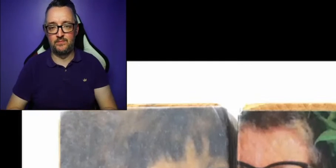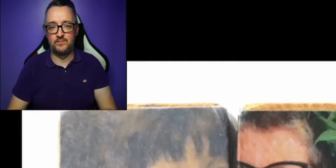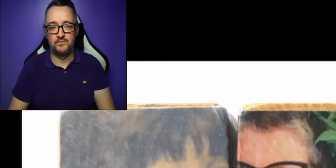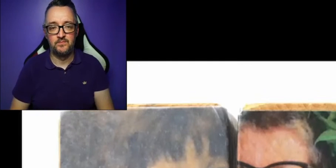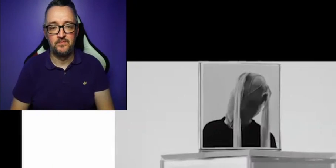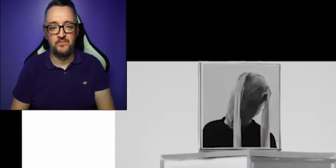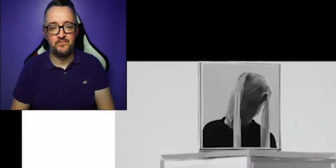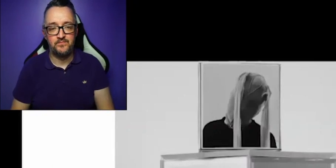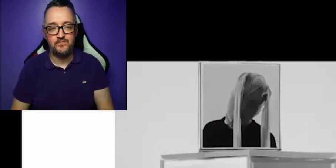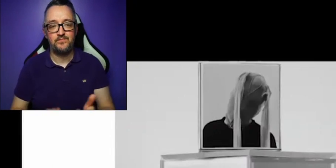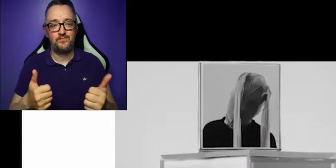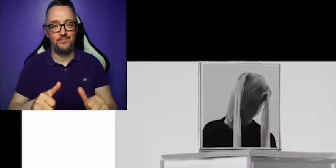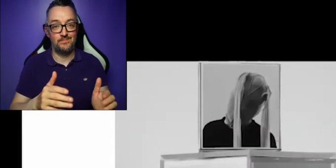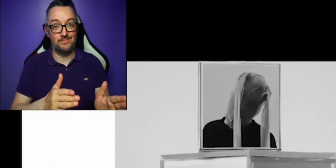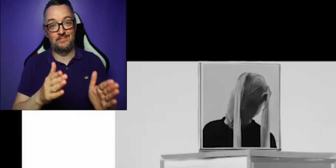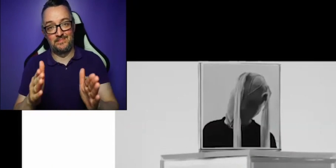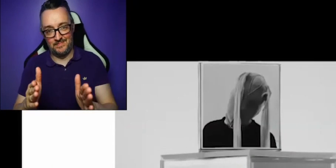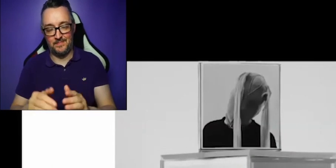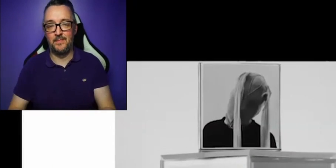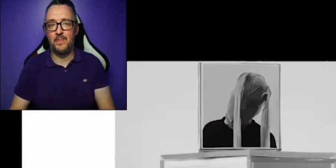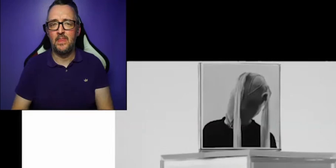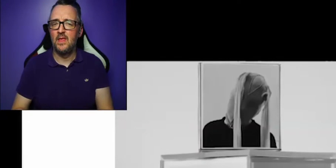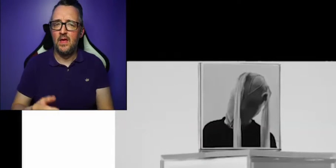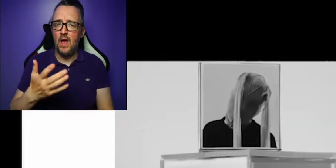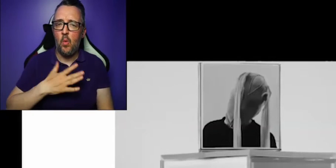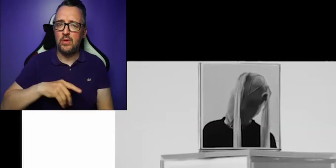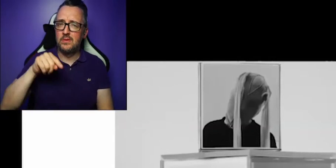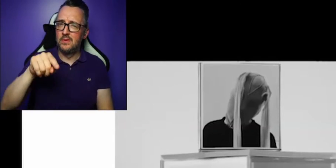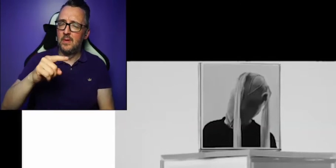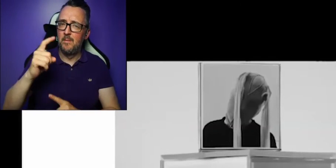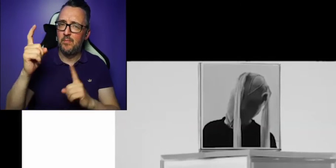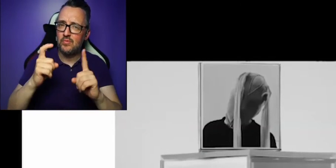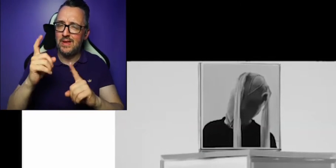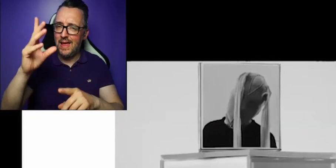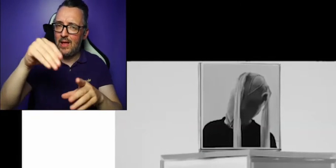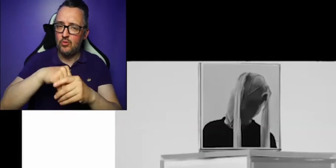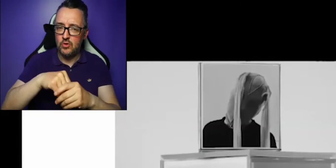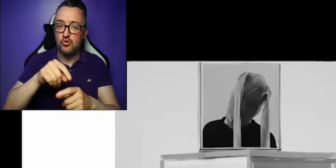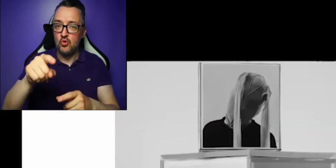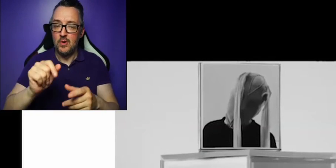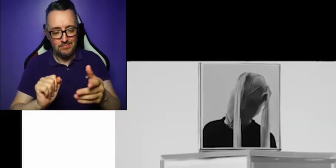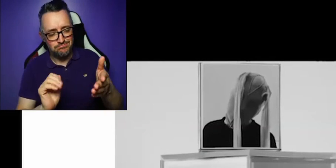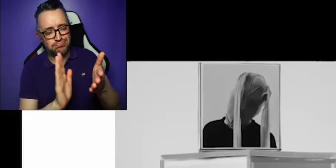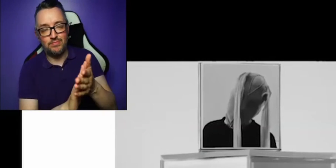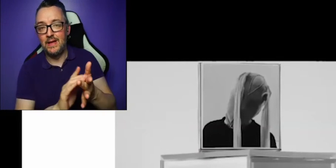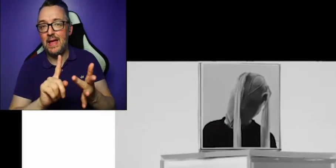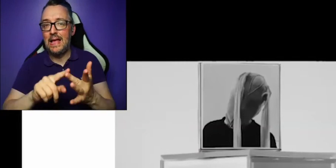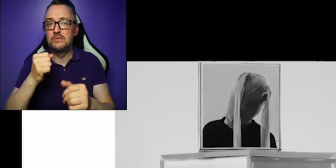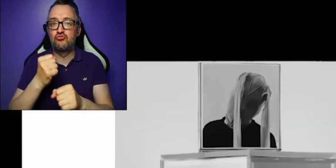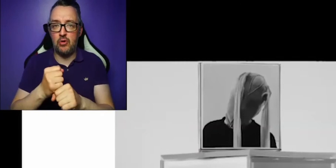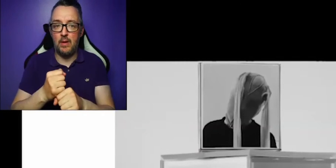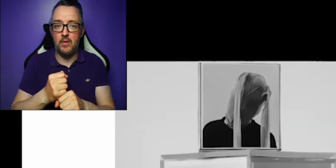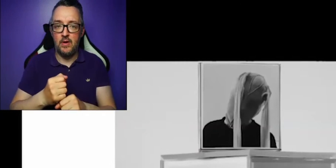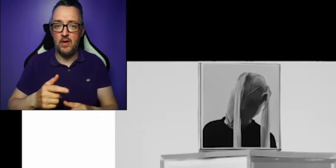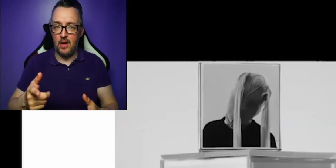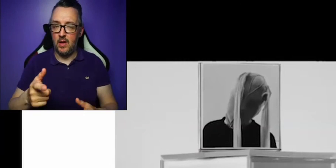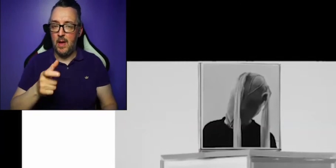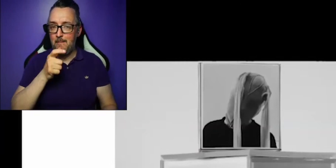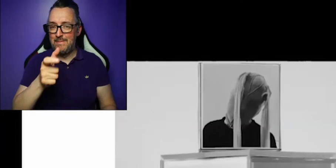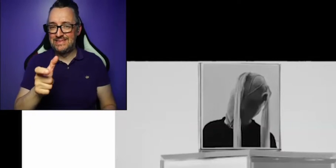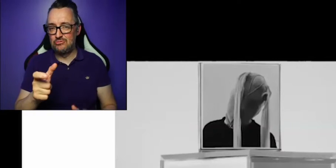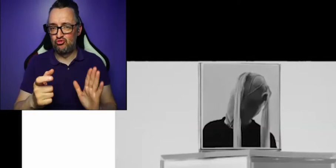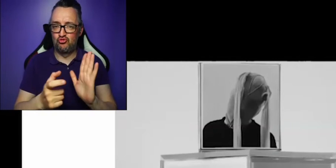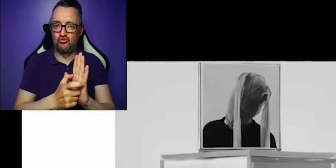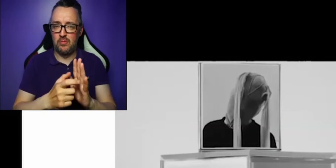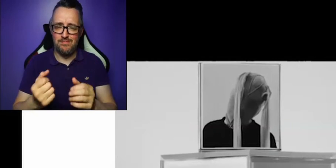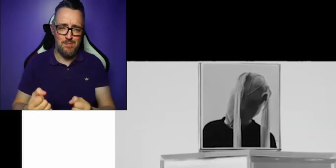Is it gonna let me click? There we go. And then I also wanted to include this one, because when you posted it onto Instagram, it had quite a powerful message